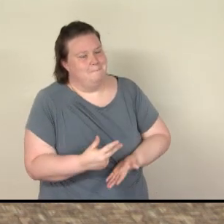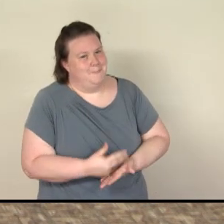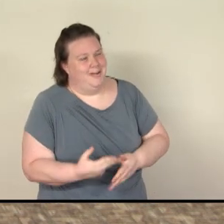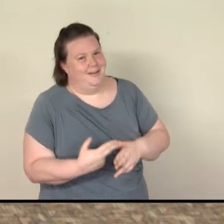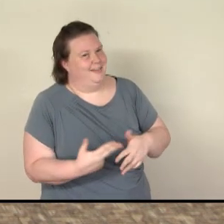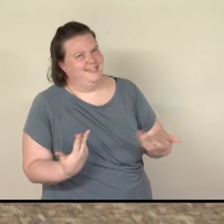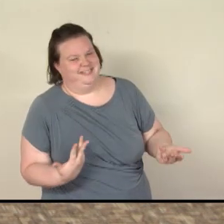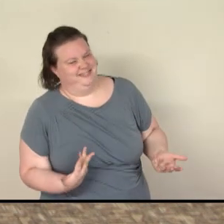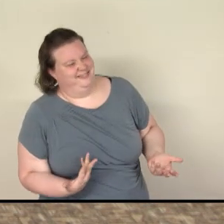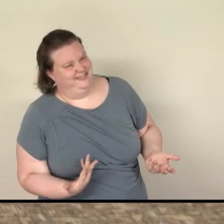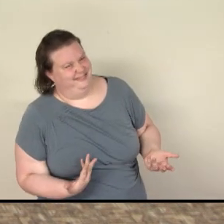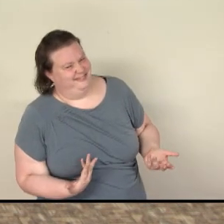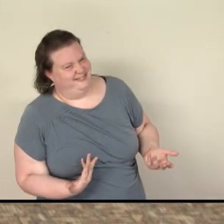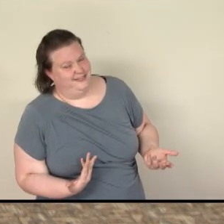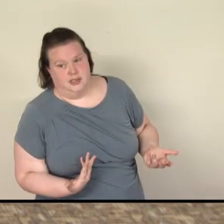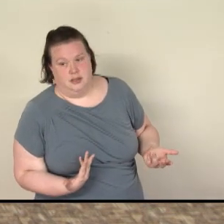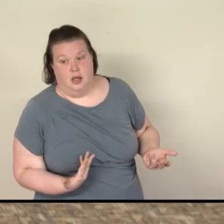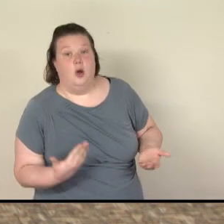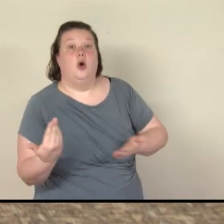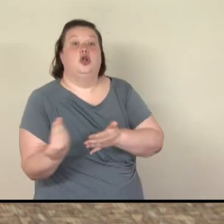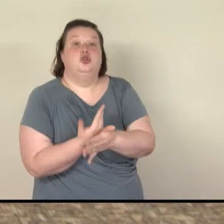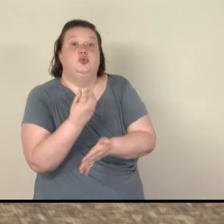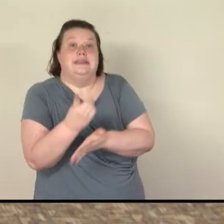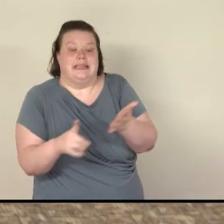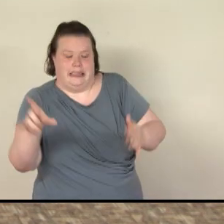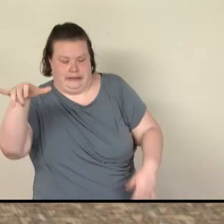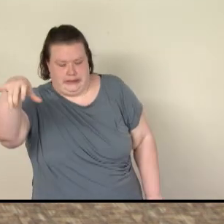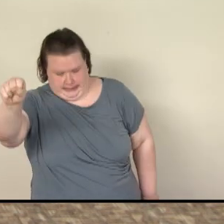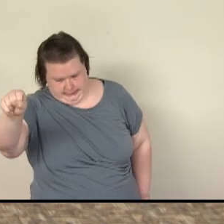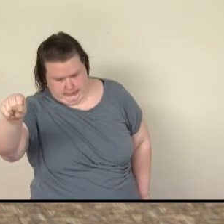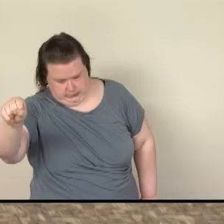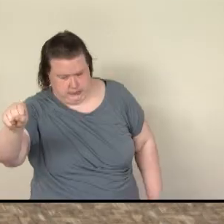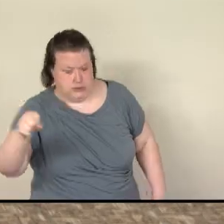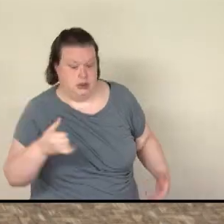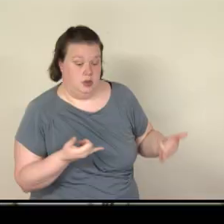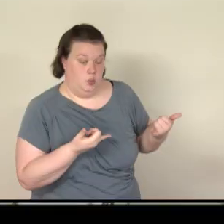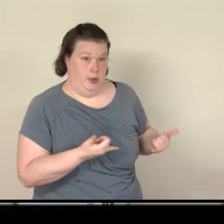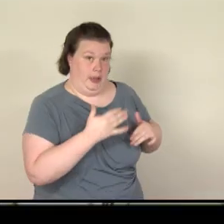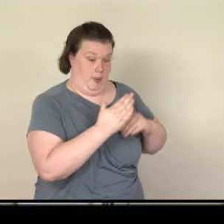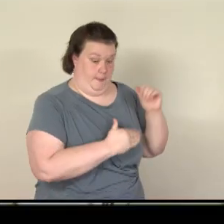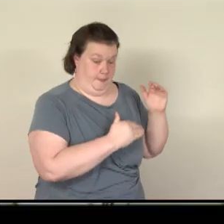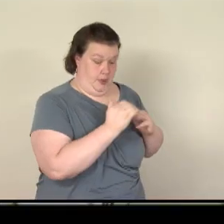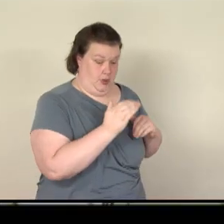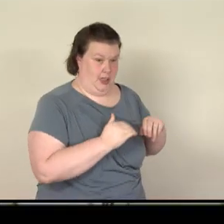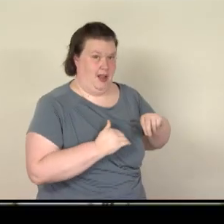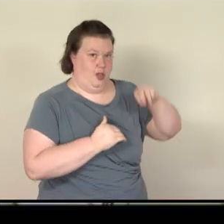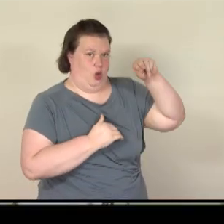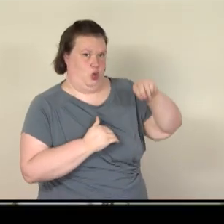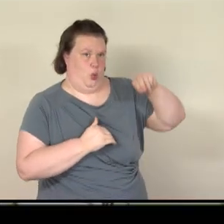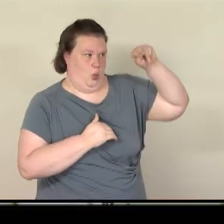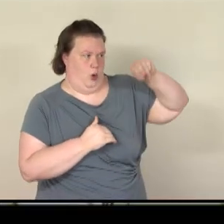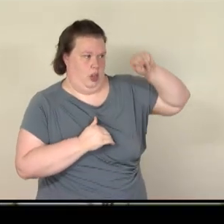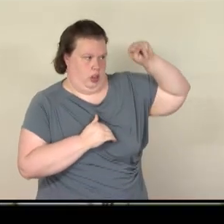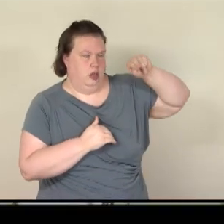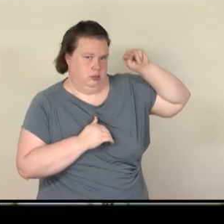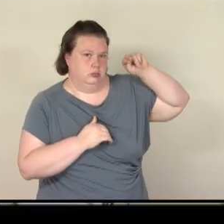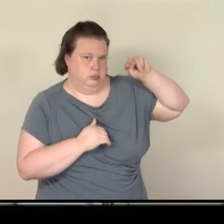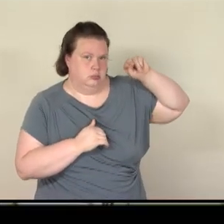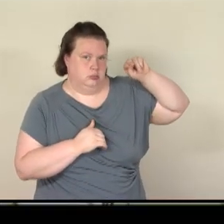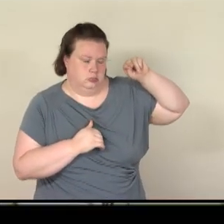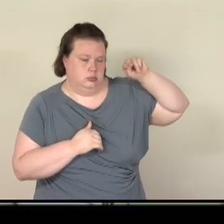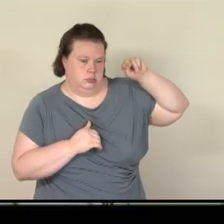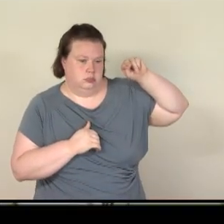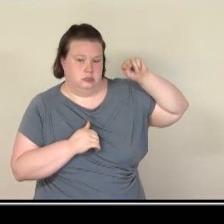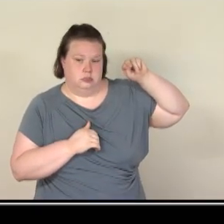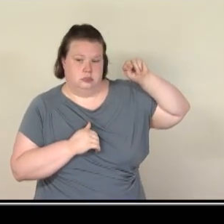Yeah. Parking lot. Oh, in the new design, yes, that's correct. So the existing Kendrick is up here on the north part of the site.